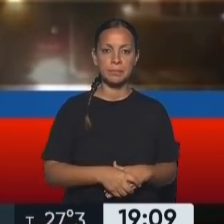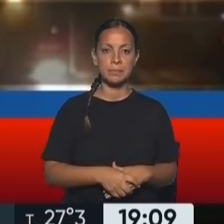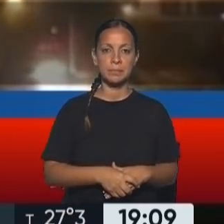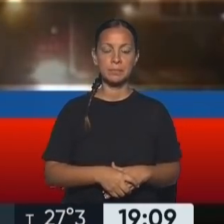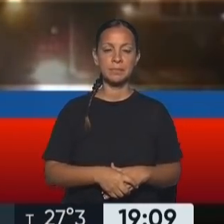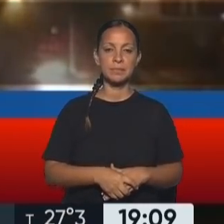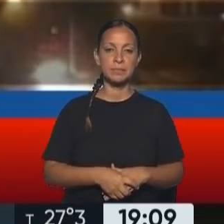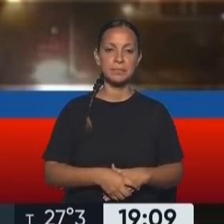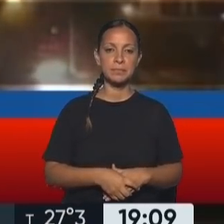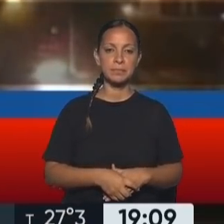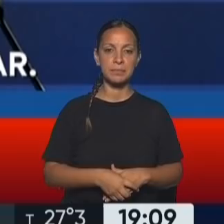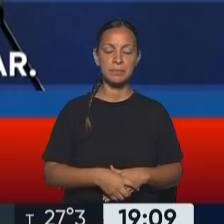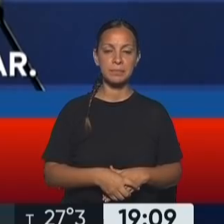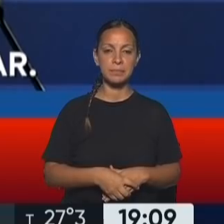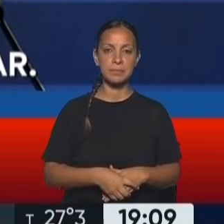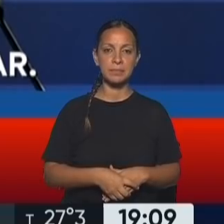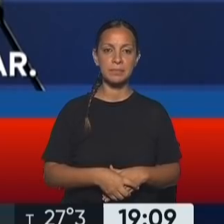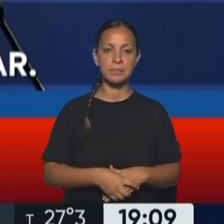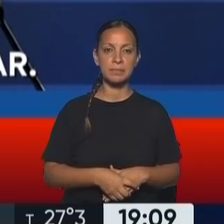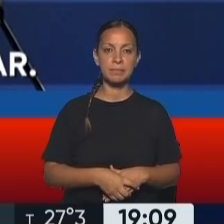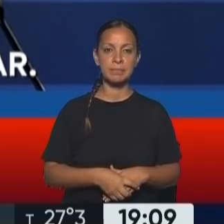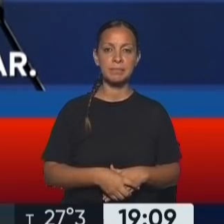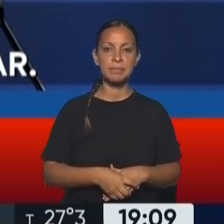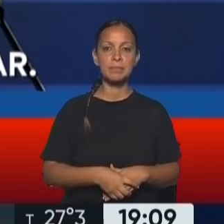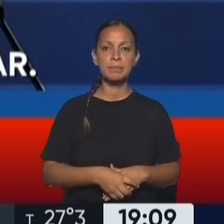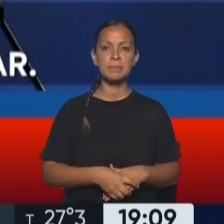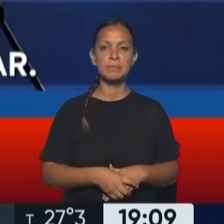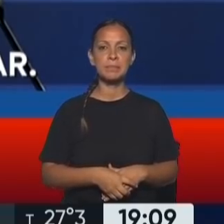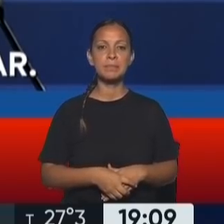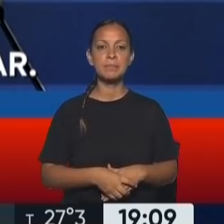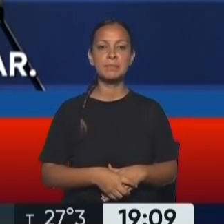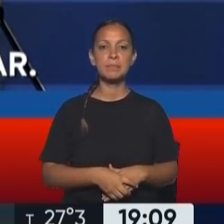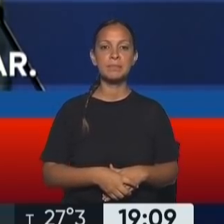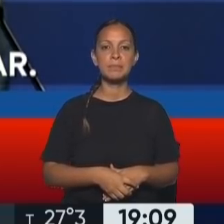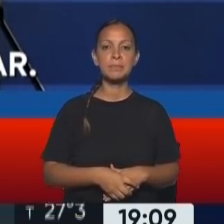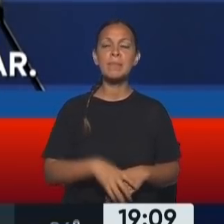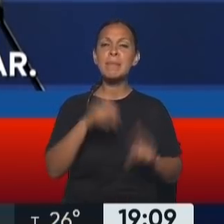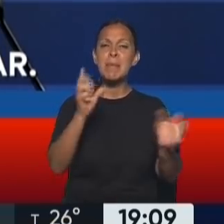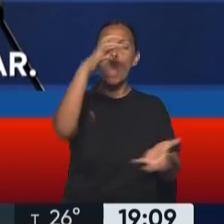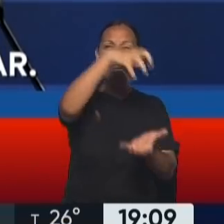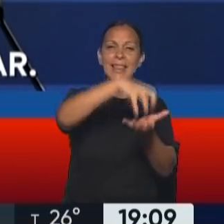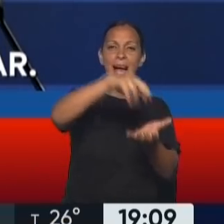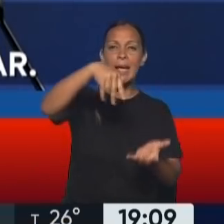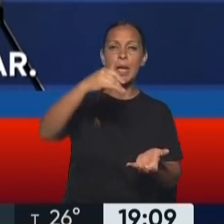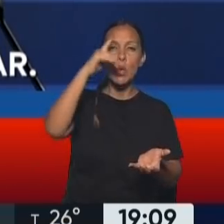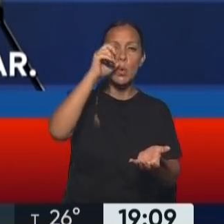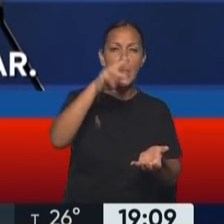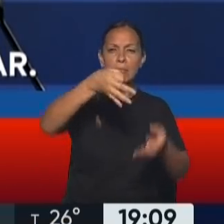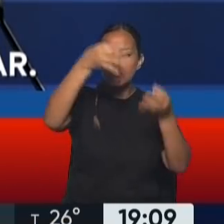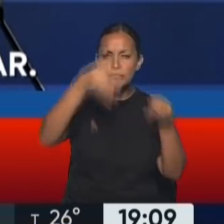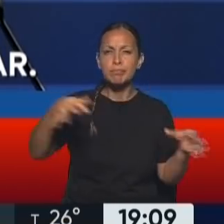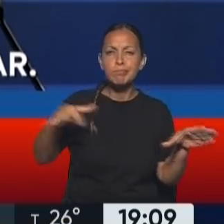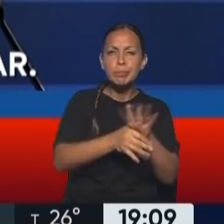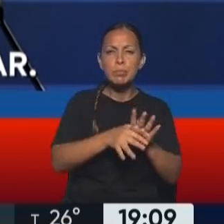subscribe and agree to. We don't have perfect knowledge of exactly how this attack on the nuclear power